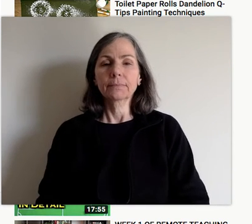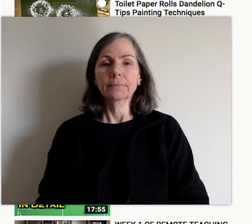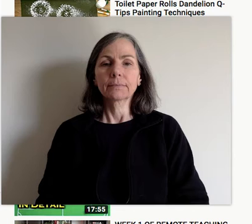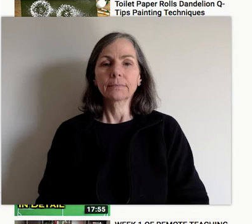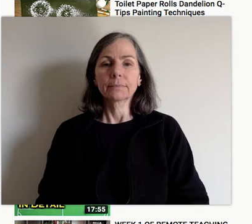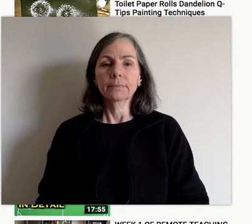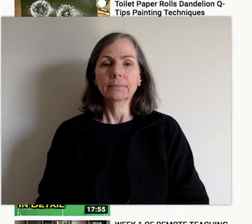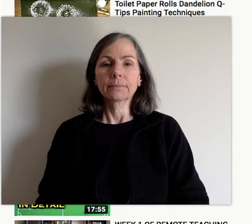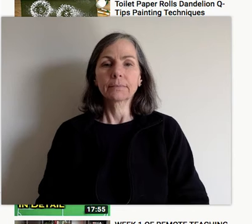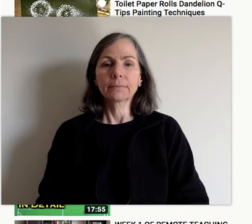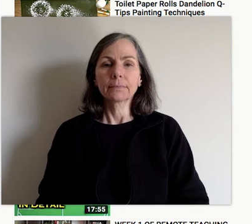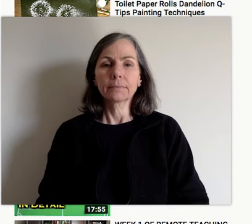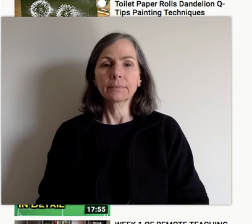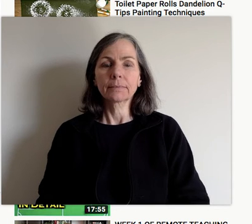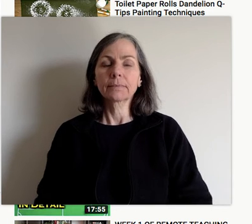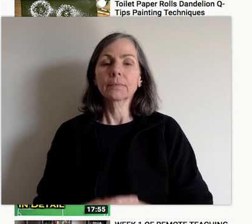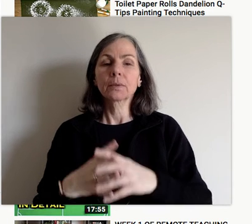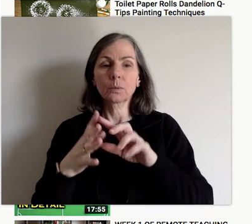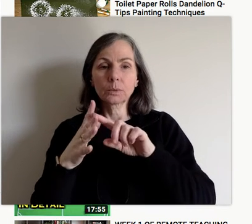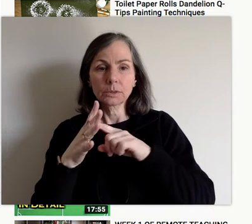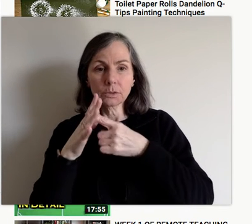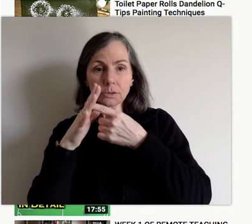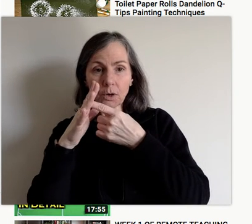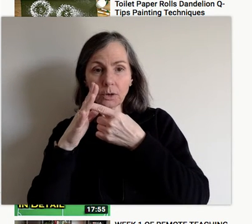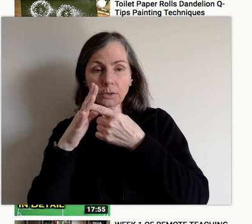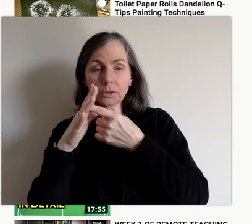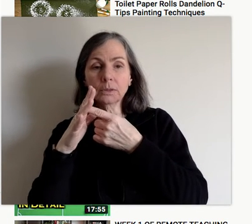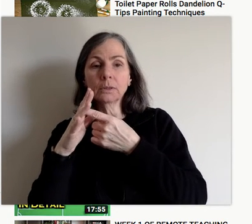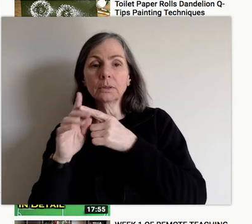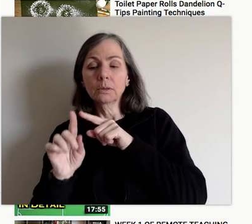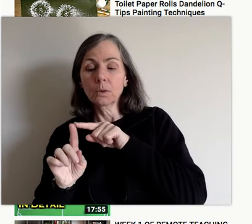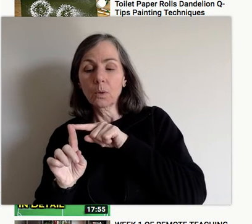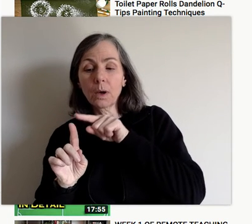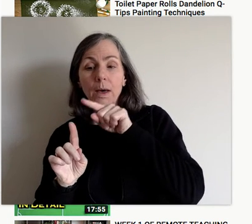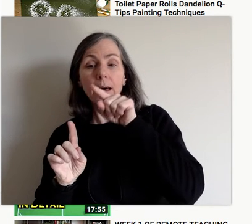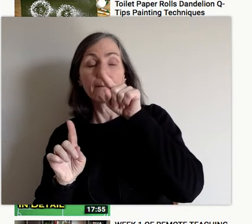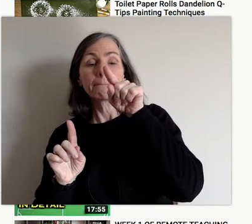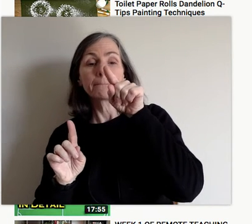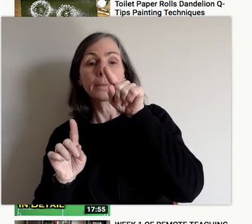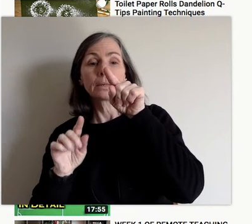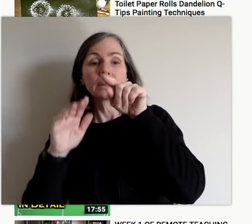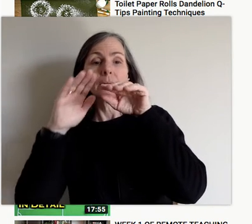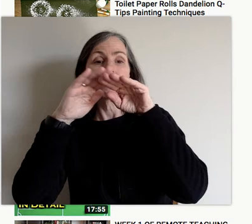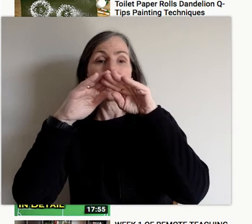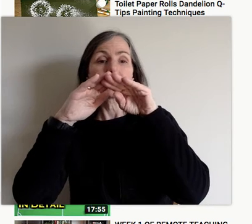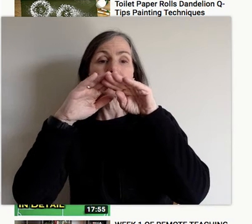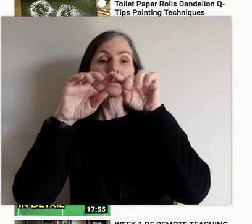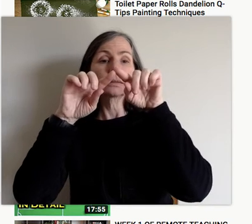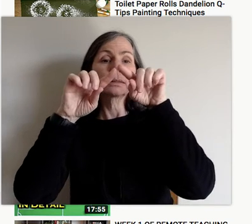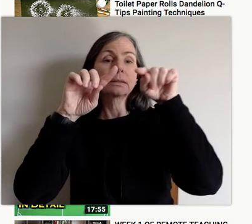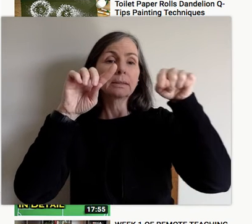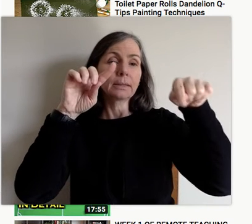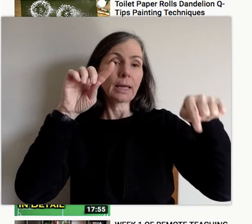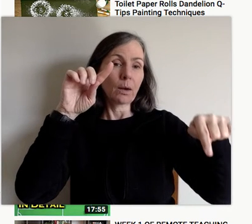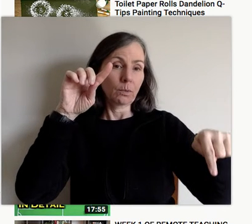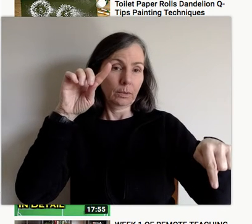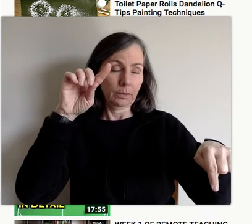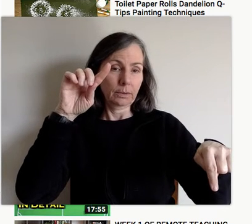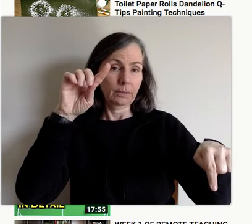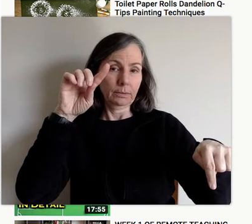We reach our change of direction point, and then we start